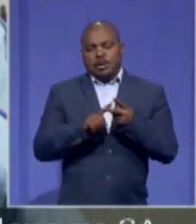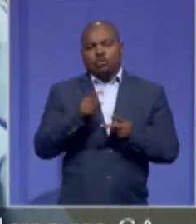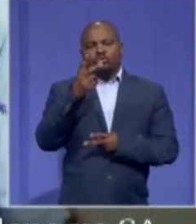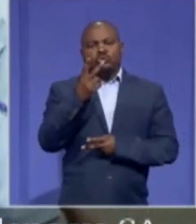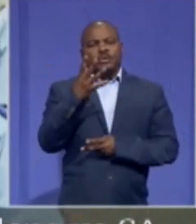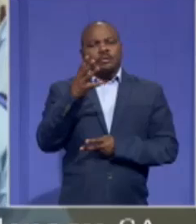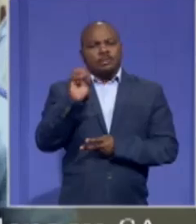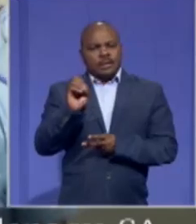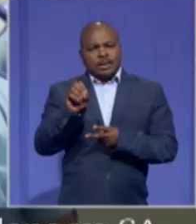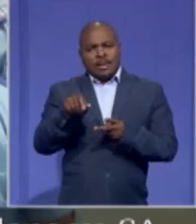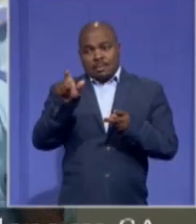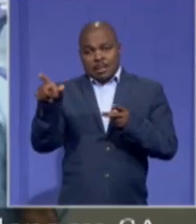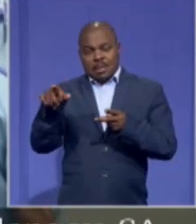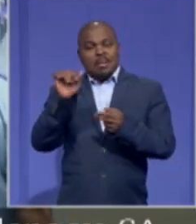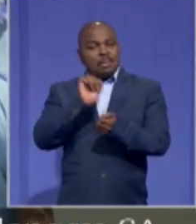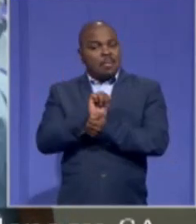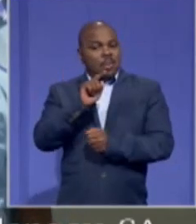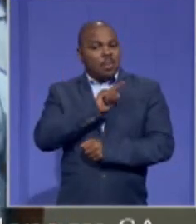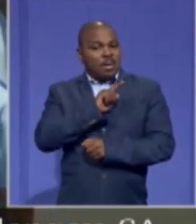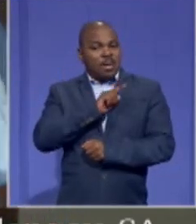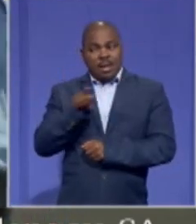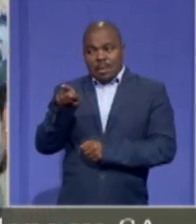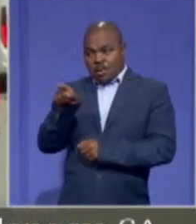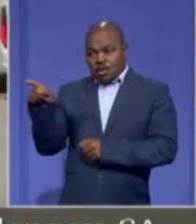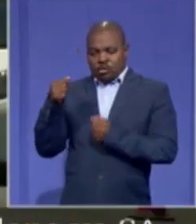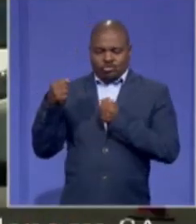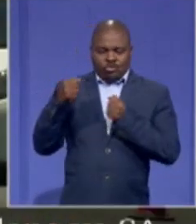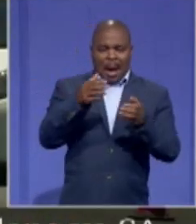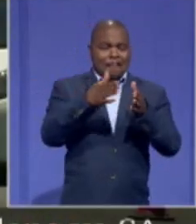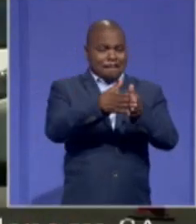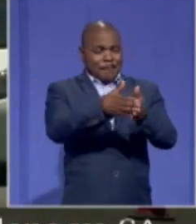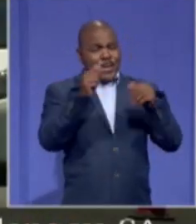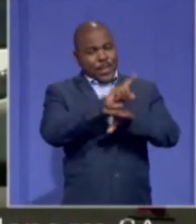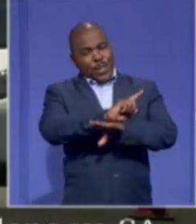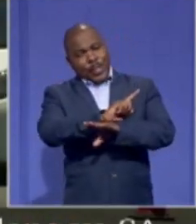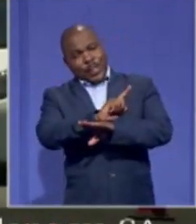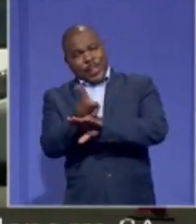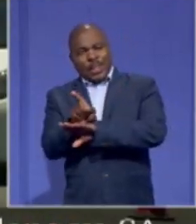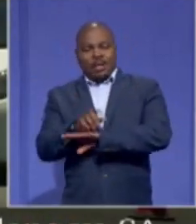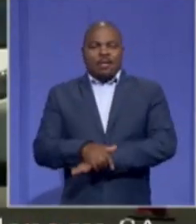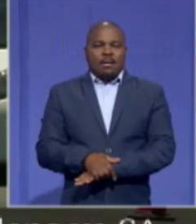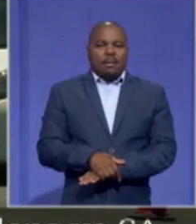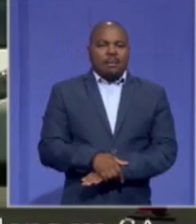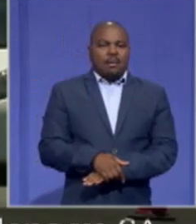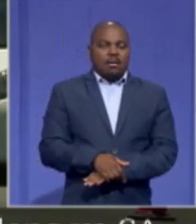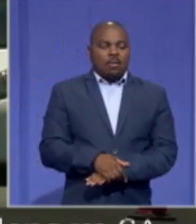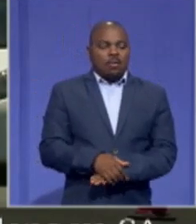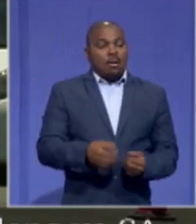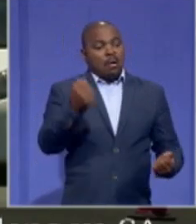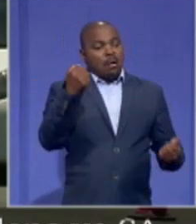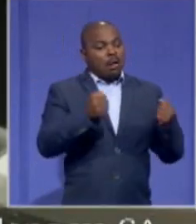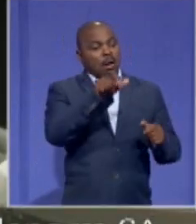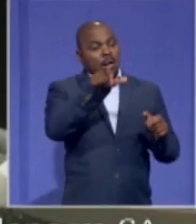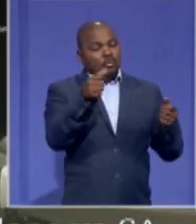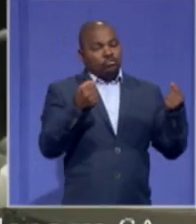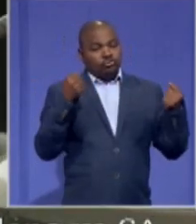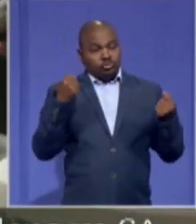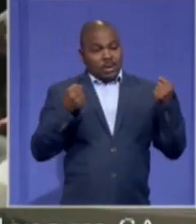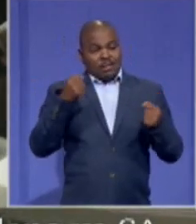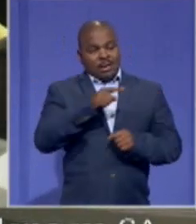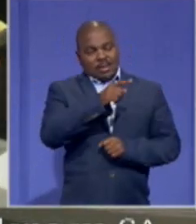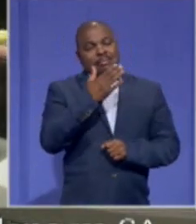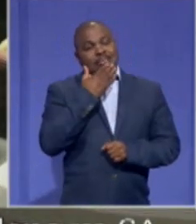250 have been drivers who've been driving at excessive speeds. Bakganni ba makoloi ba eletswa hore ba kgaotse ho